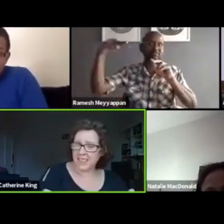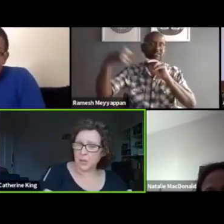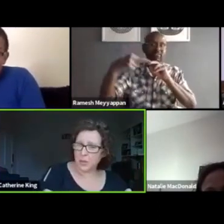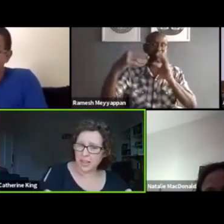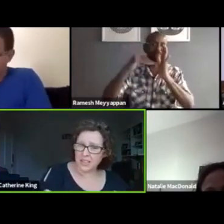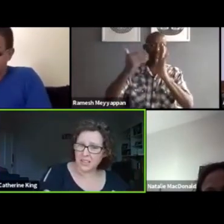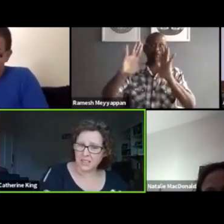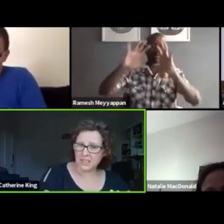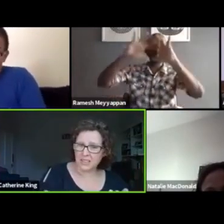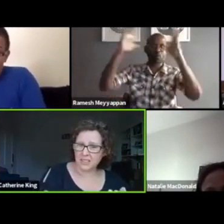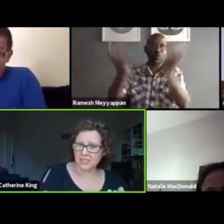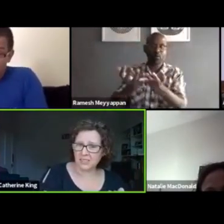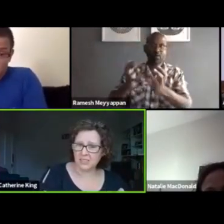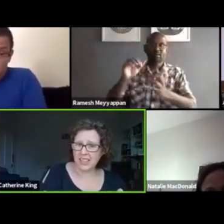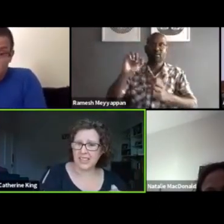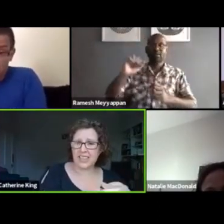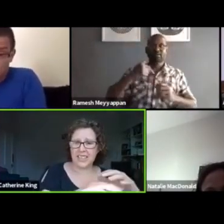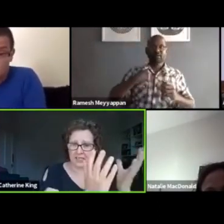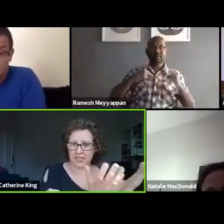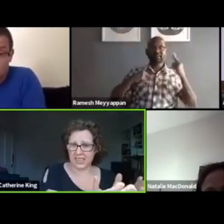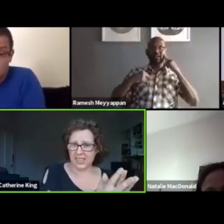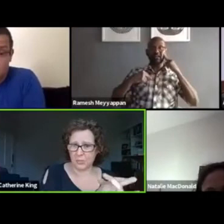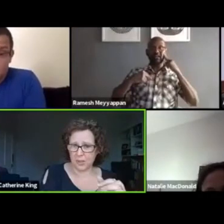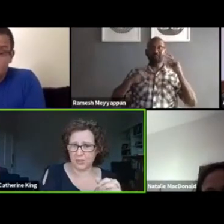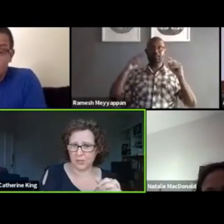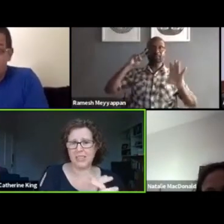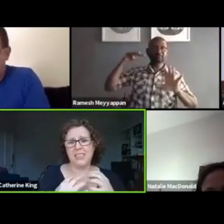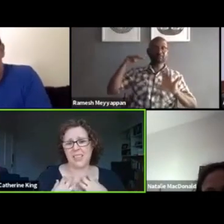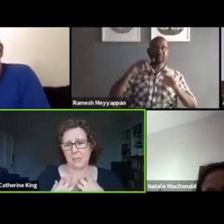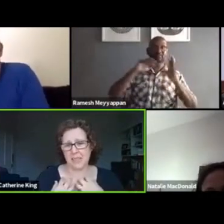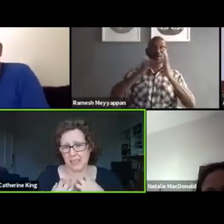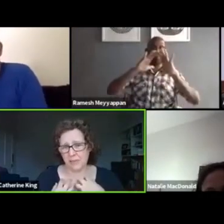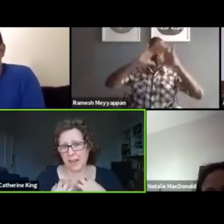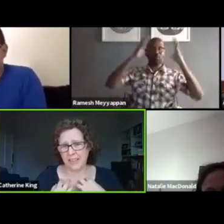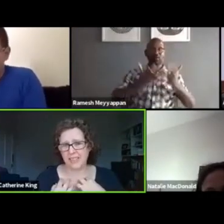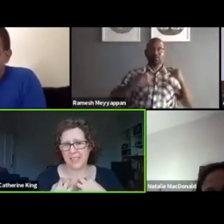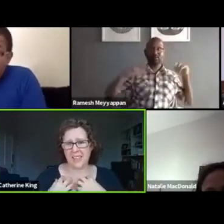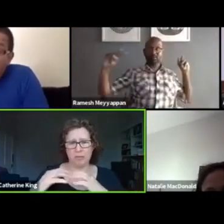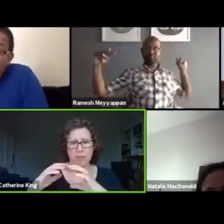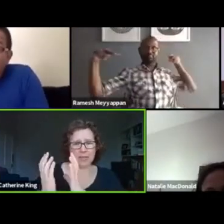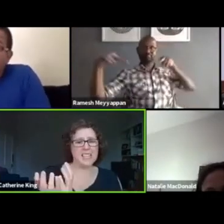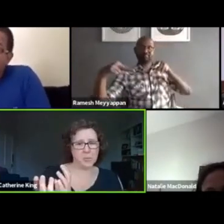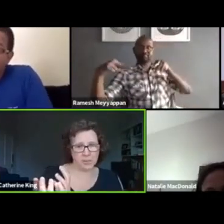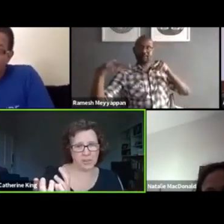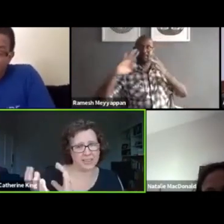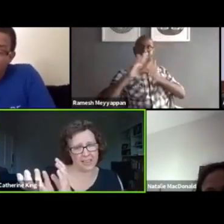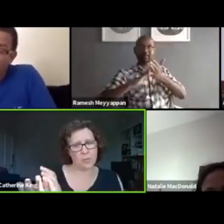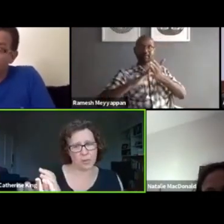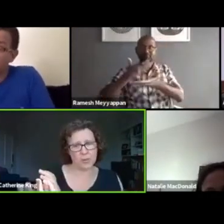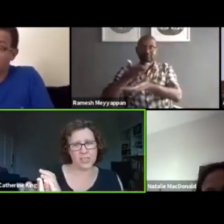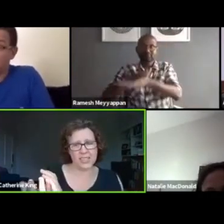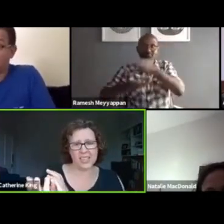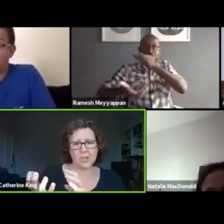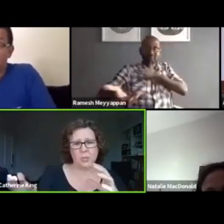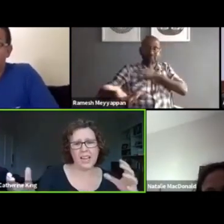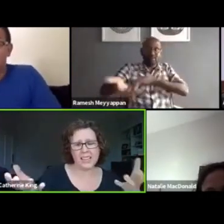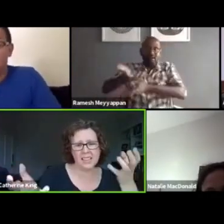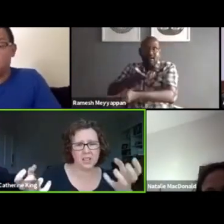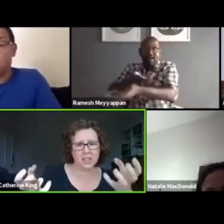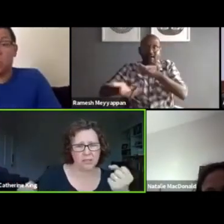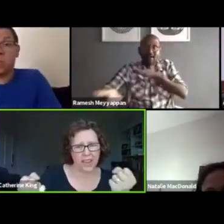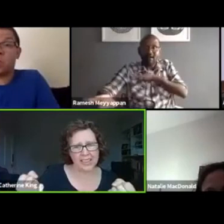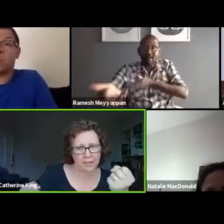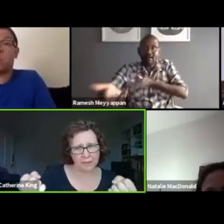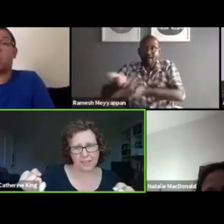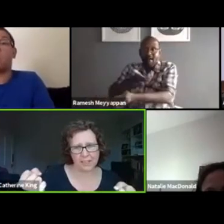Andy's a hearing person, and he lives in that hearing world. I'm a deaf man, and I come from a deaf world. So we had